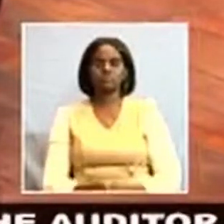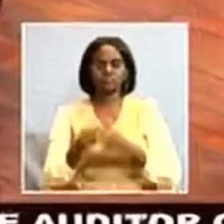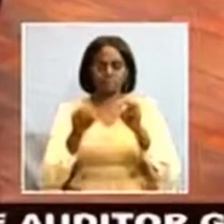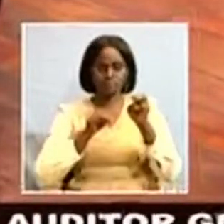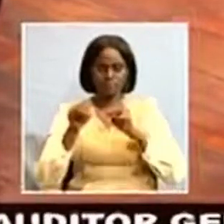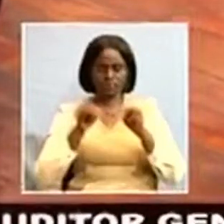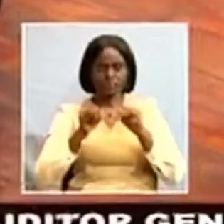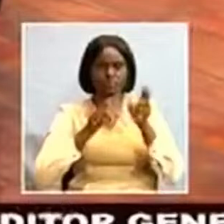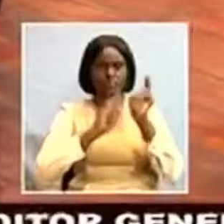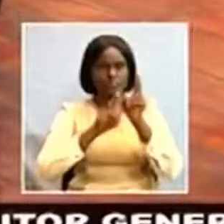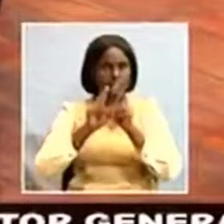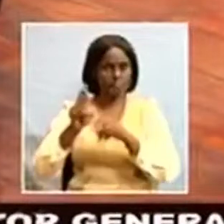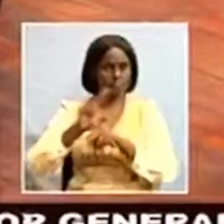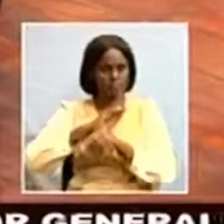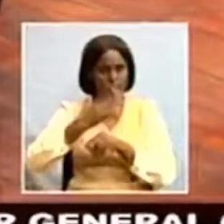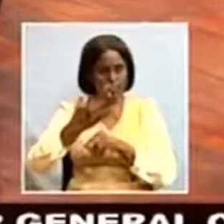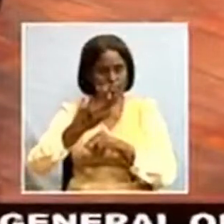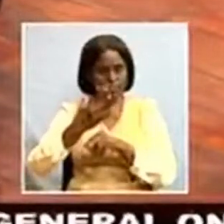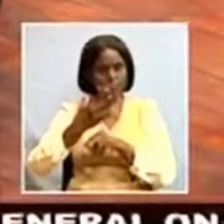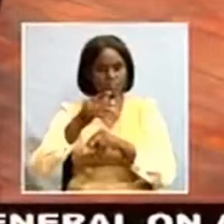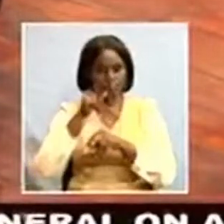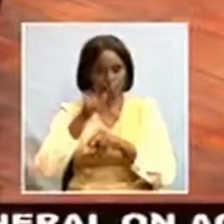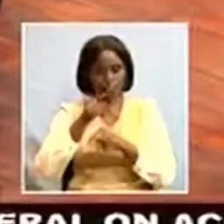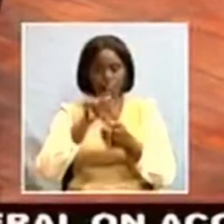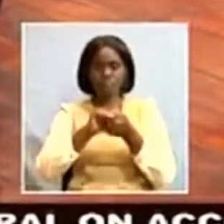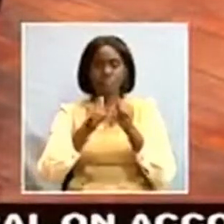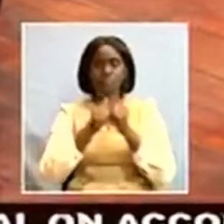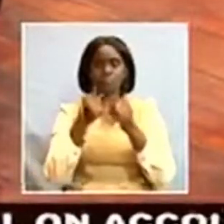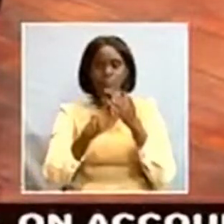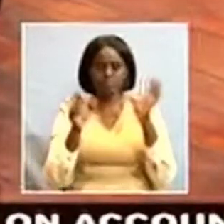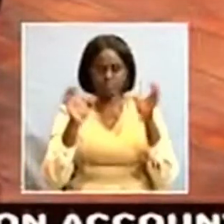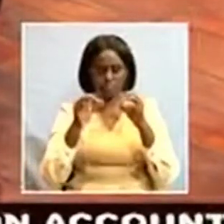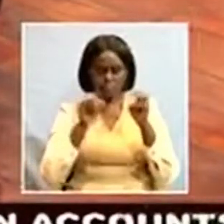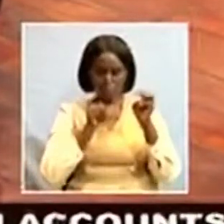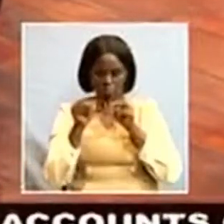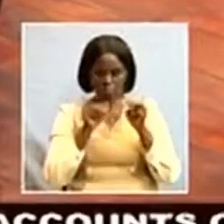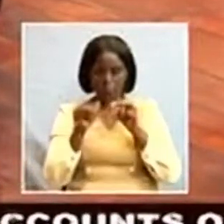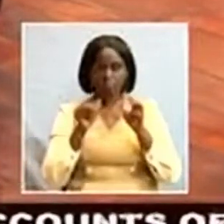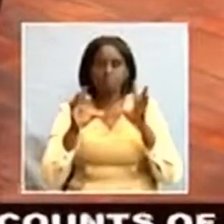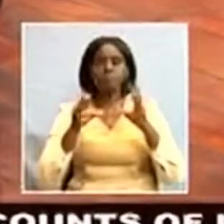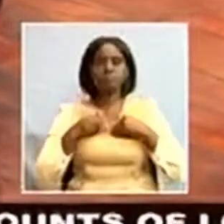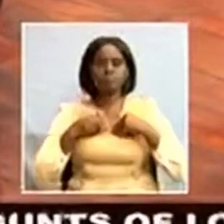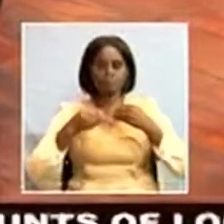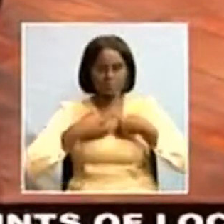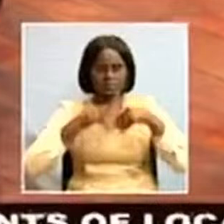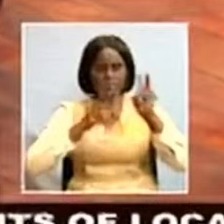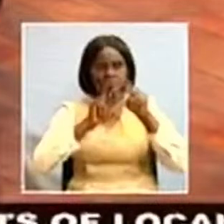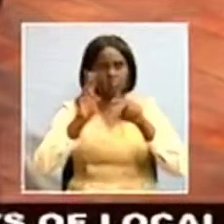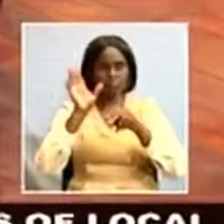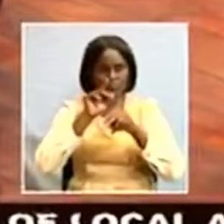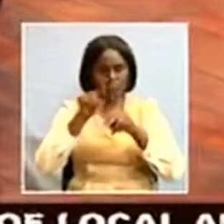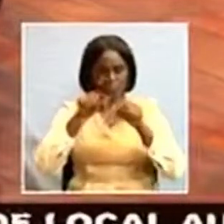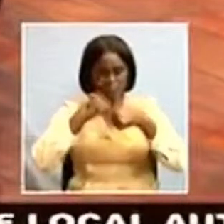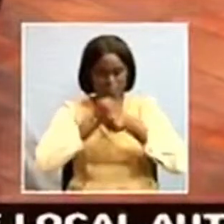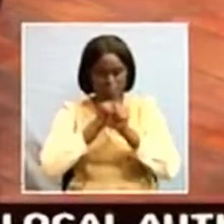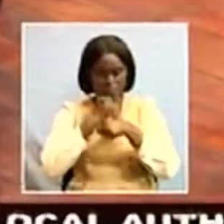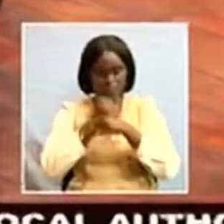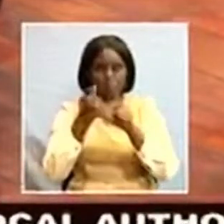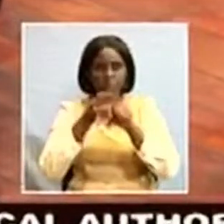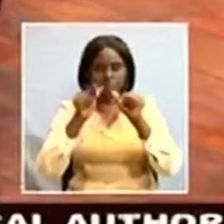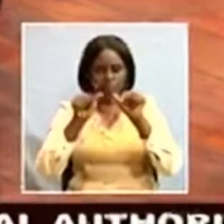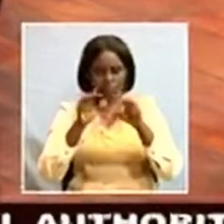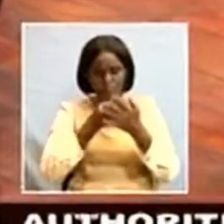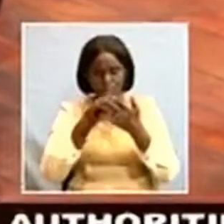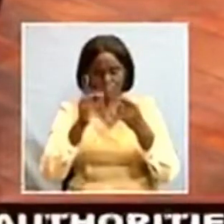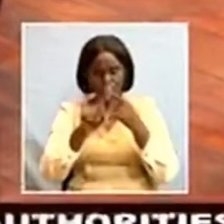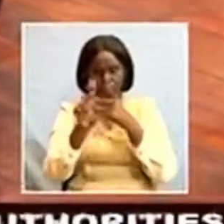Management response. As in cause of query, council management acknowledges the observation made by auditors. The